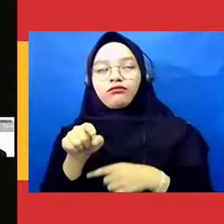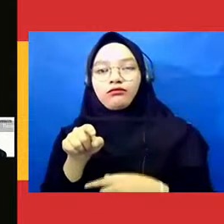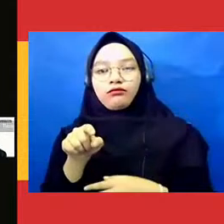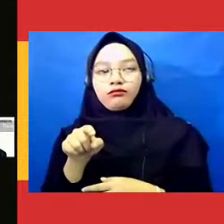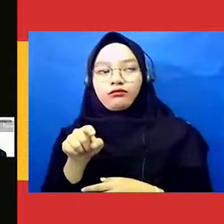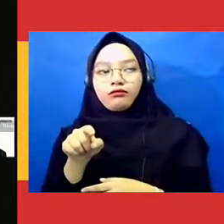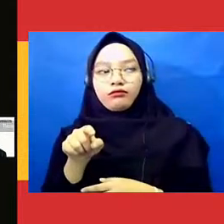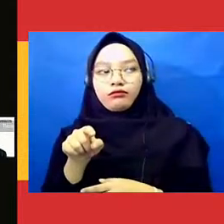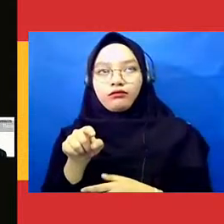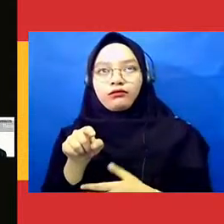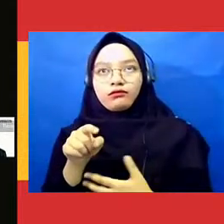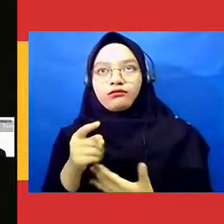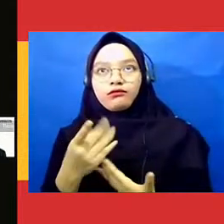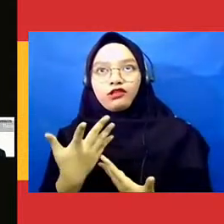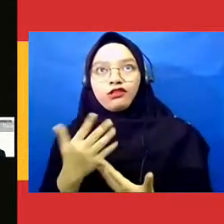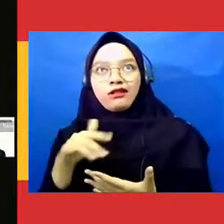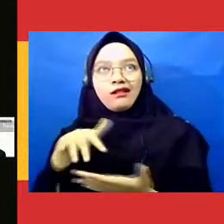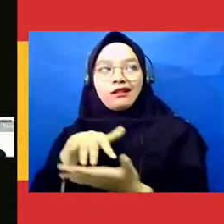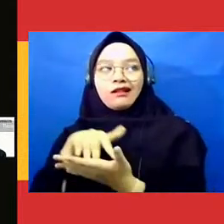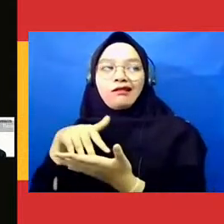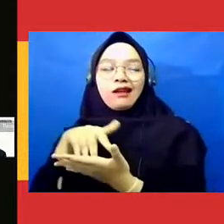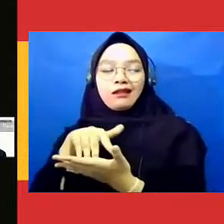the agenda.